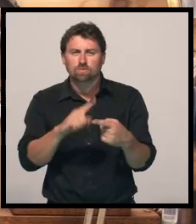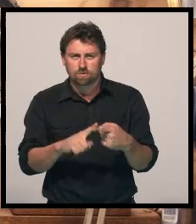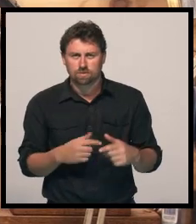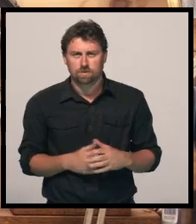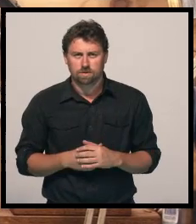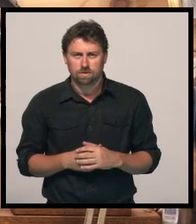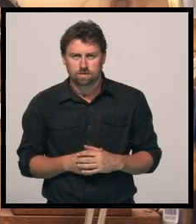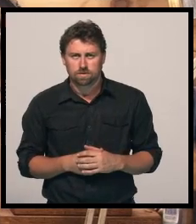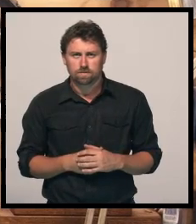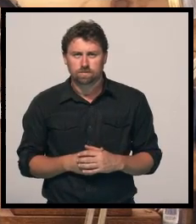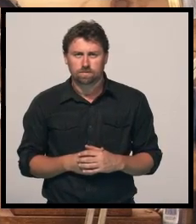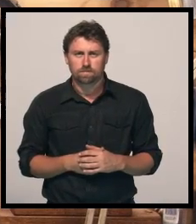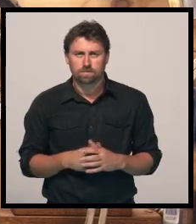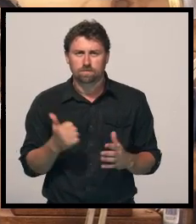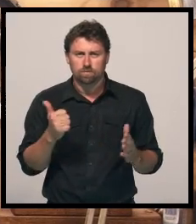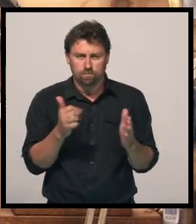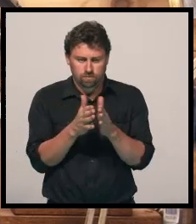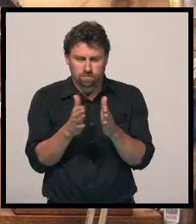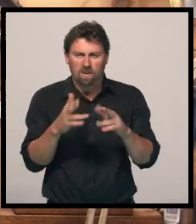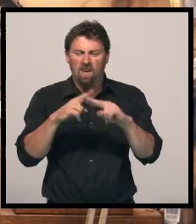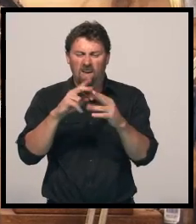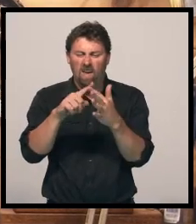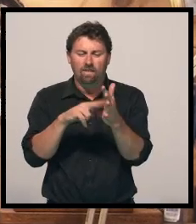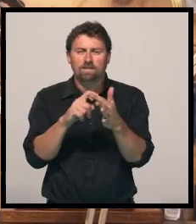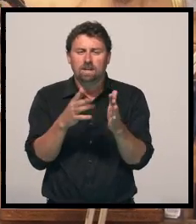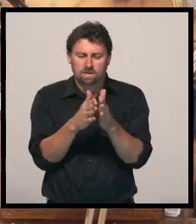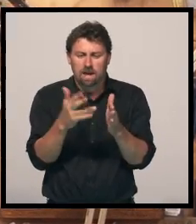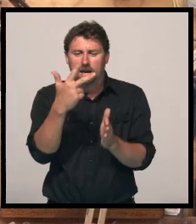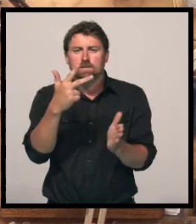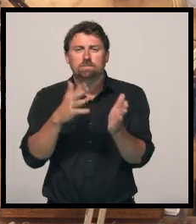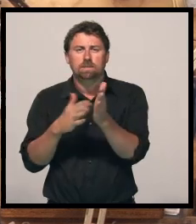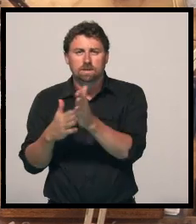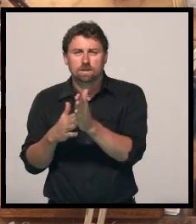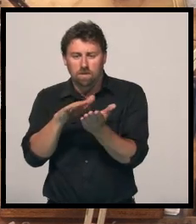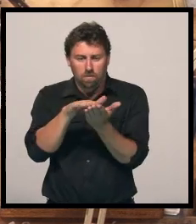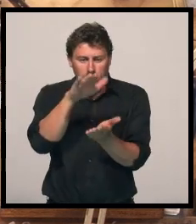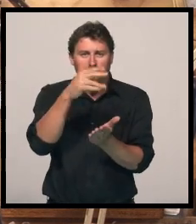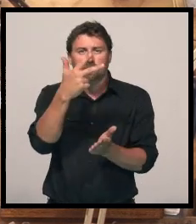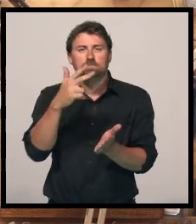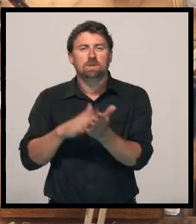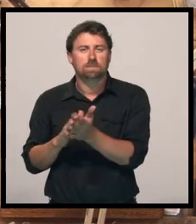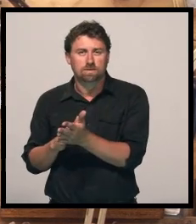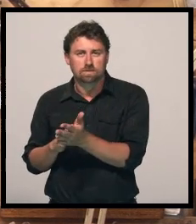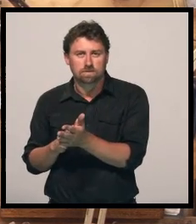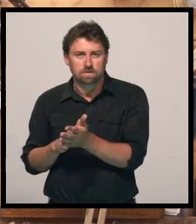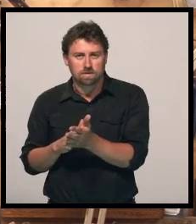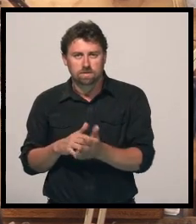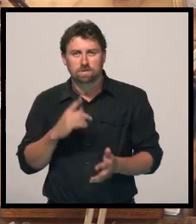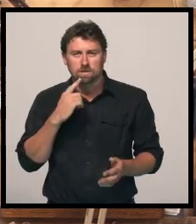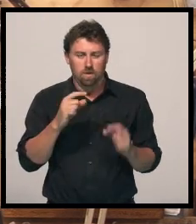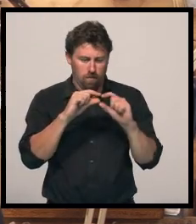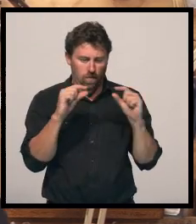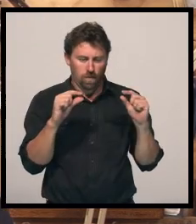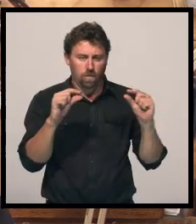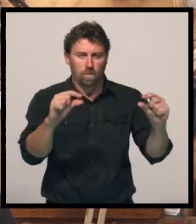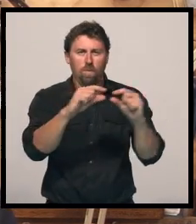blade, or the width of the fence is 8mm, and the depth is 8mm. So I'm going to cut 2 8mm slots all the